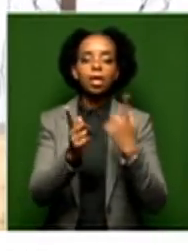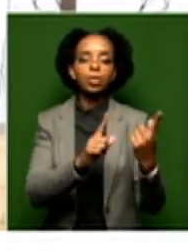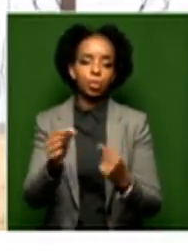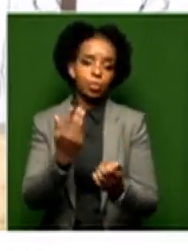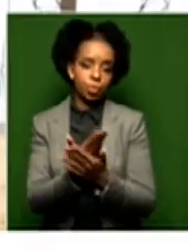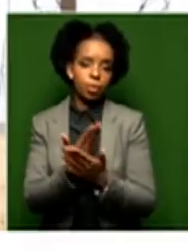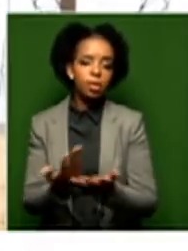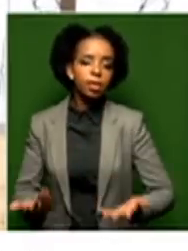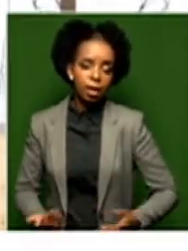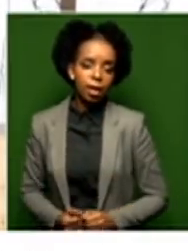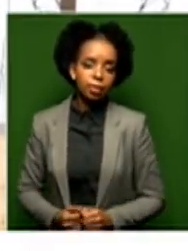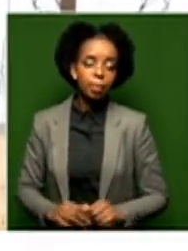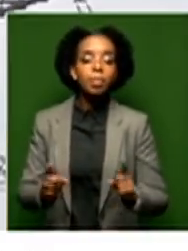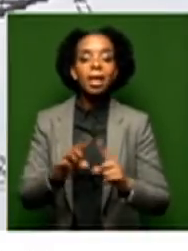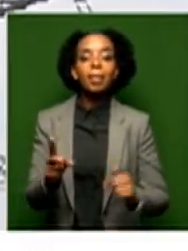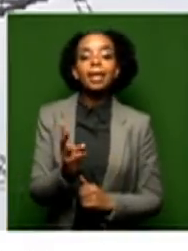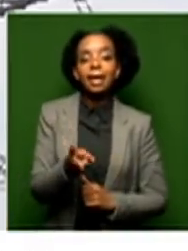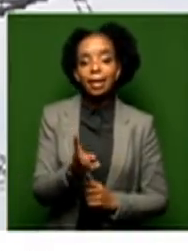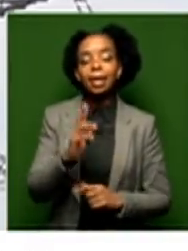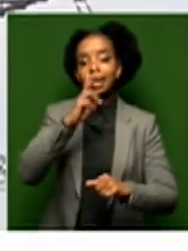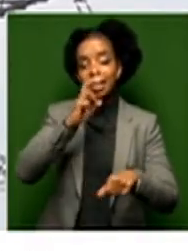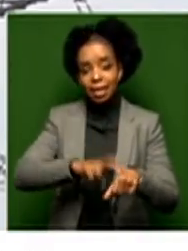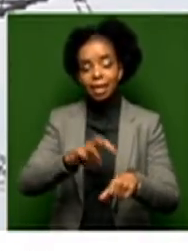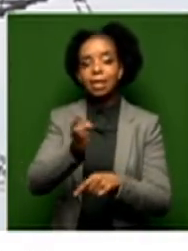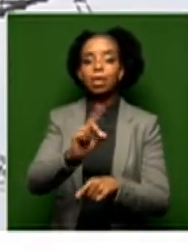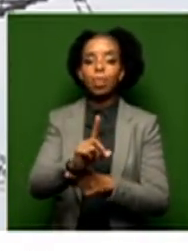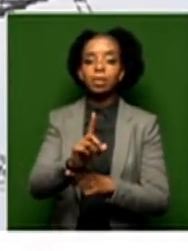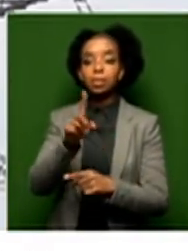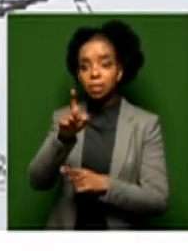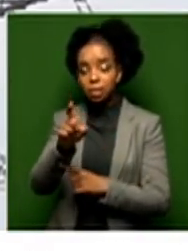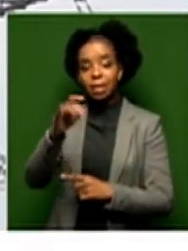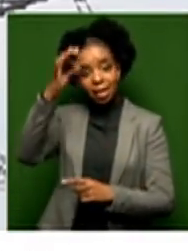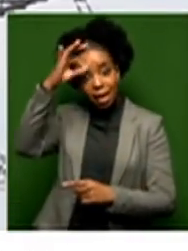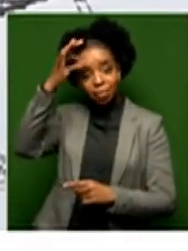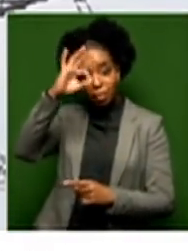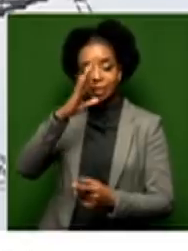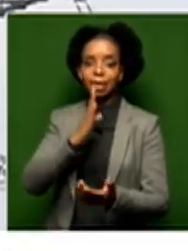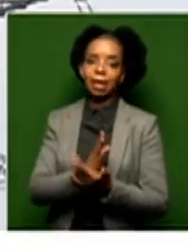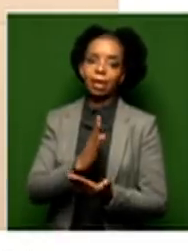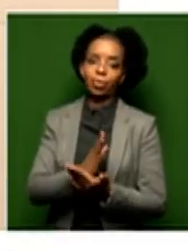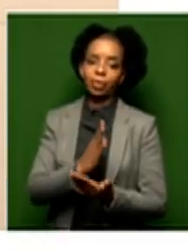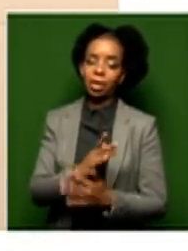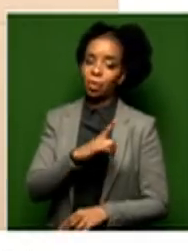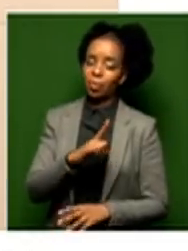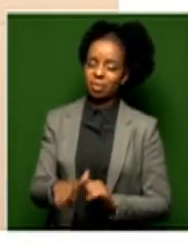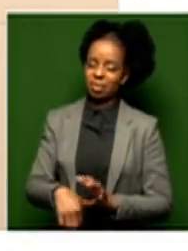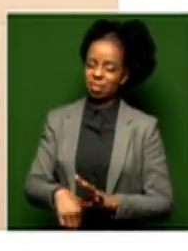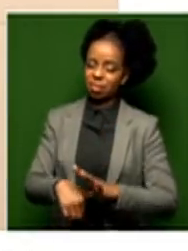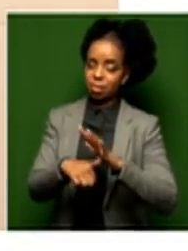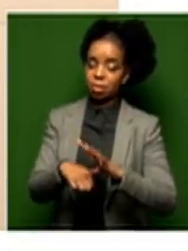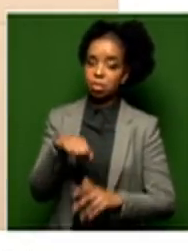of course, is government guarantees. And this is where the restructuring of Eskom becomes absolutely critical. Because right now,